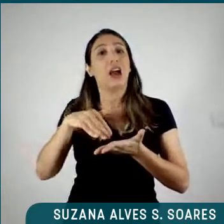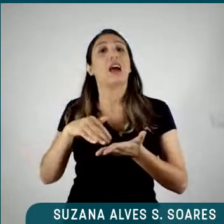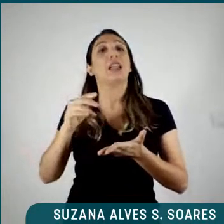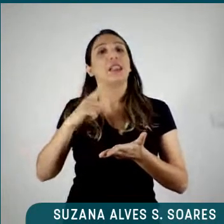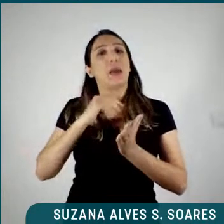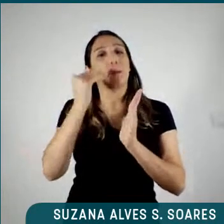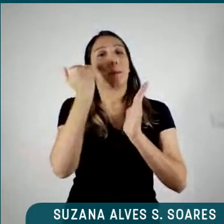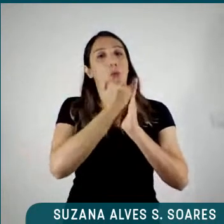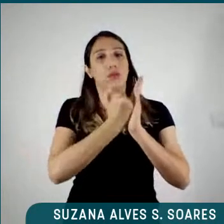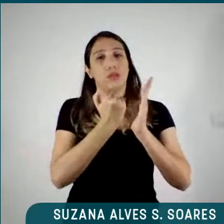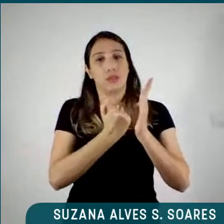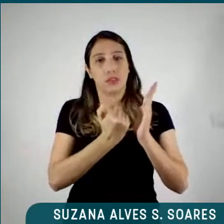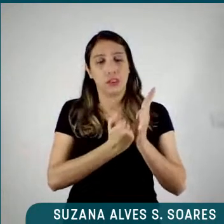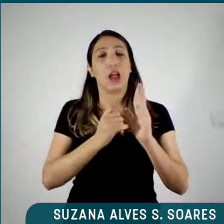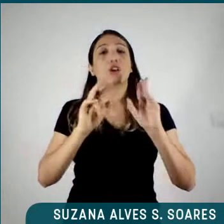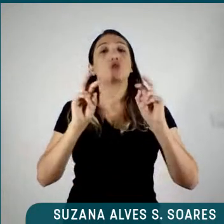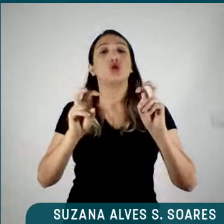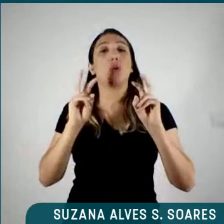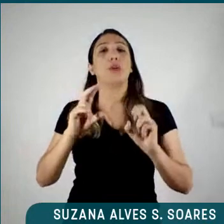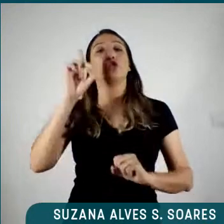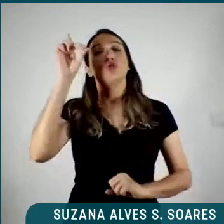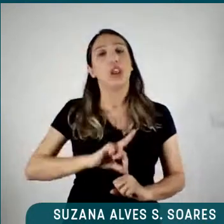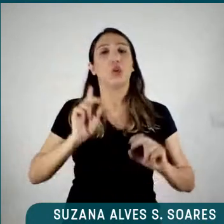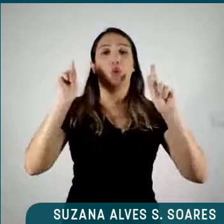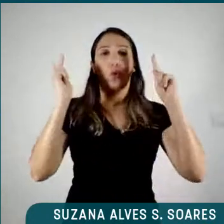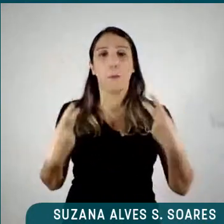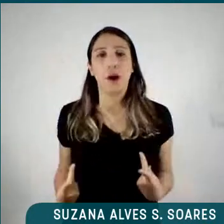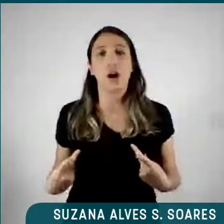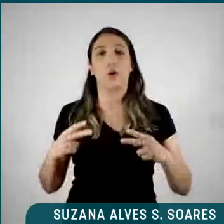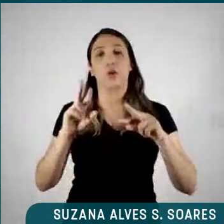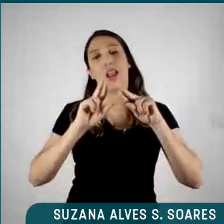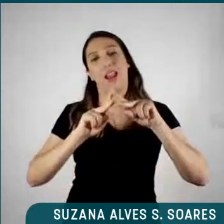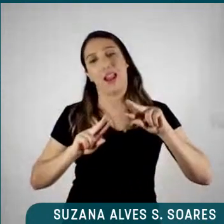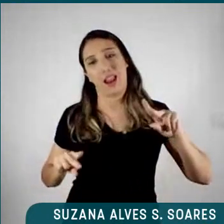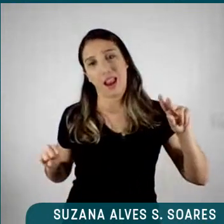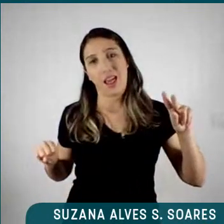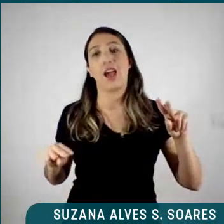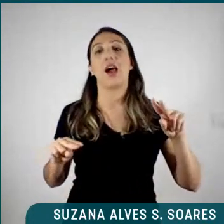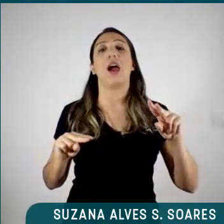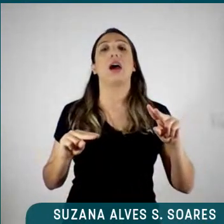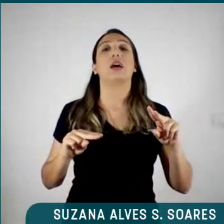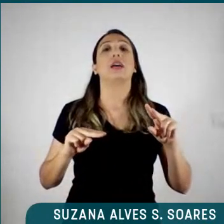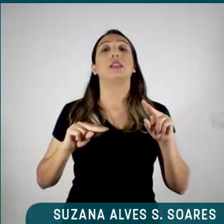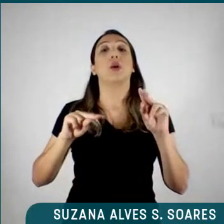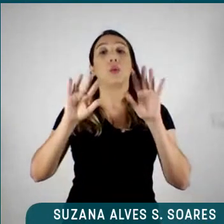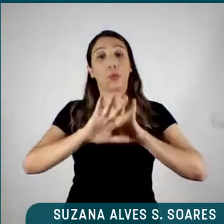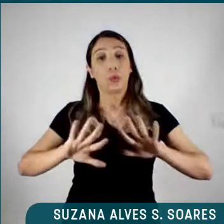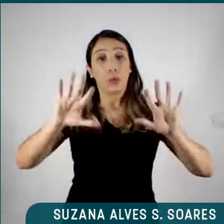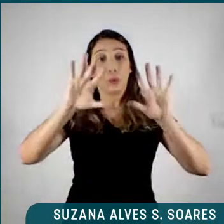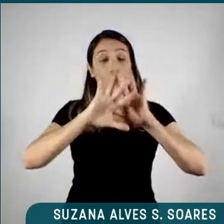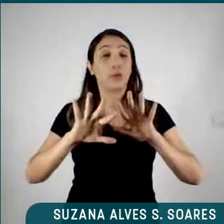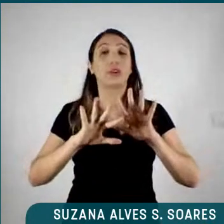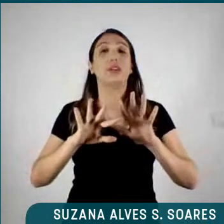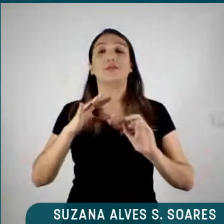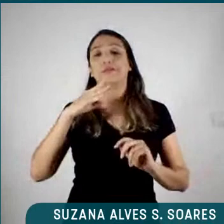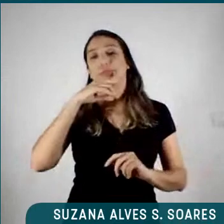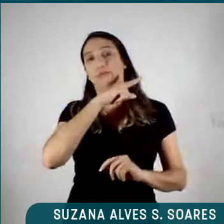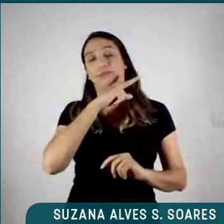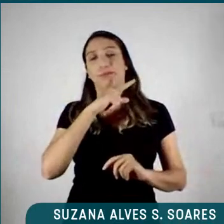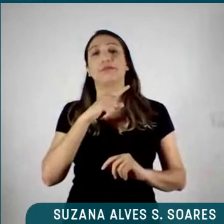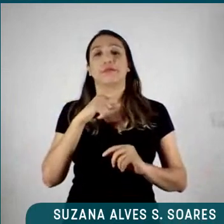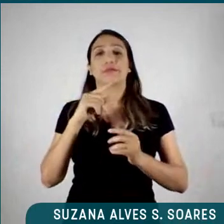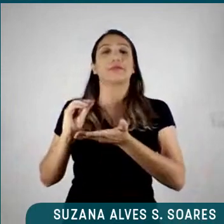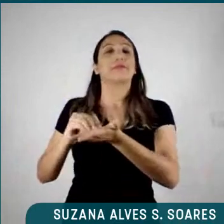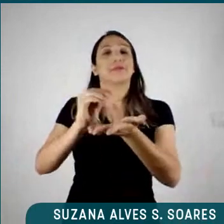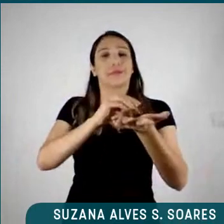own secretariat, we have many other faults, but one of the problems that we have is the lack of